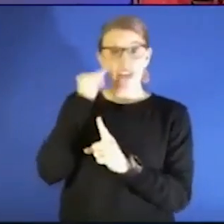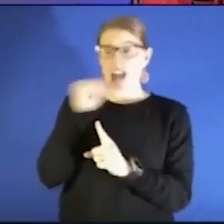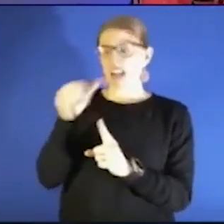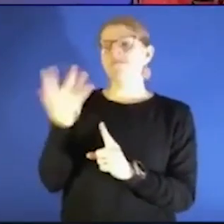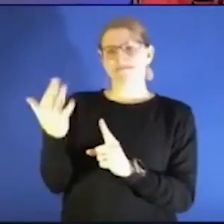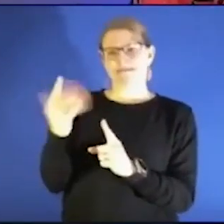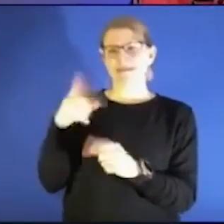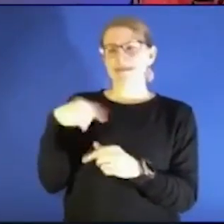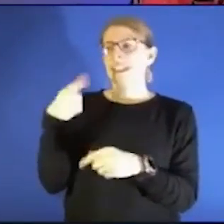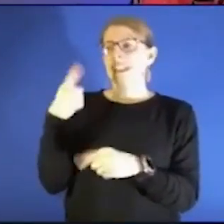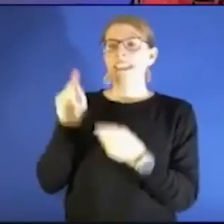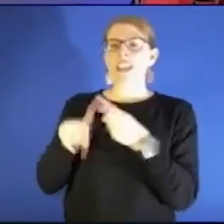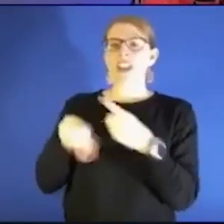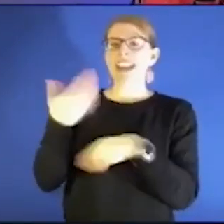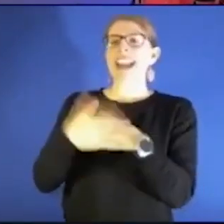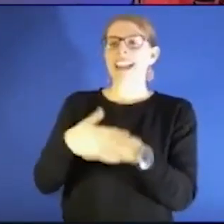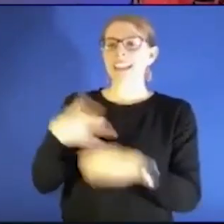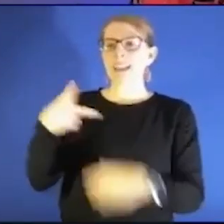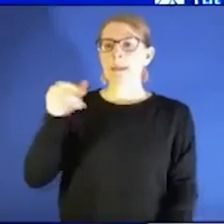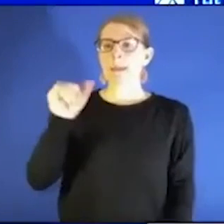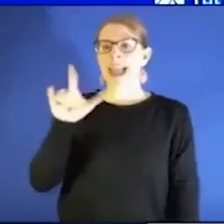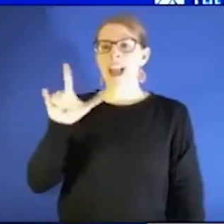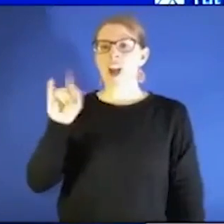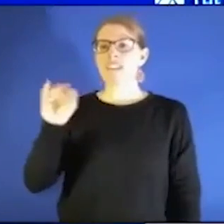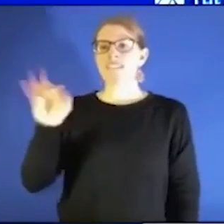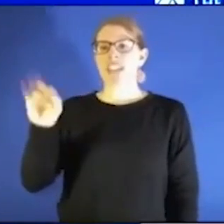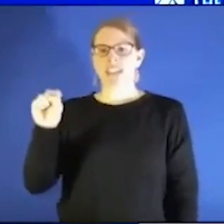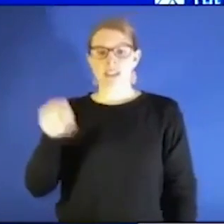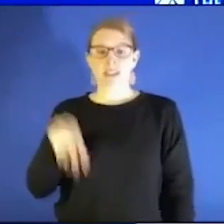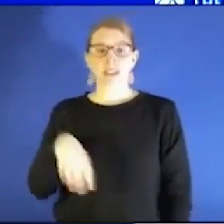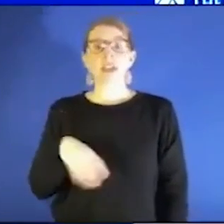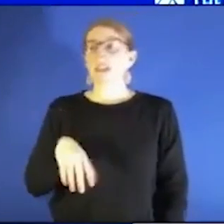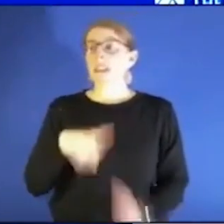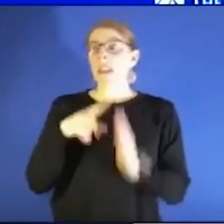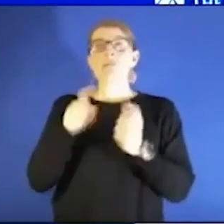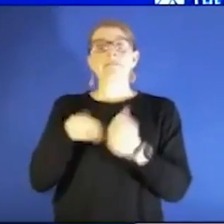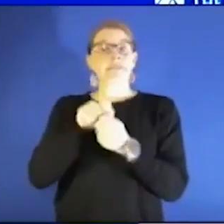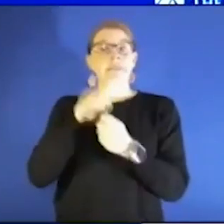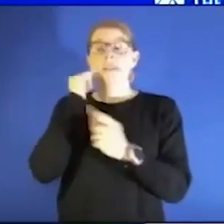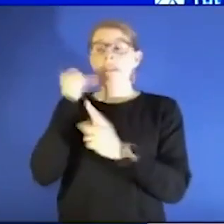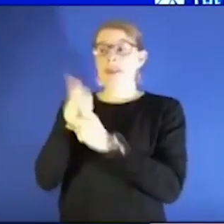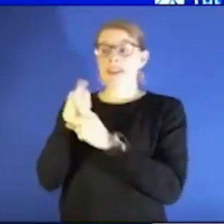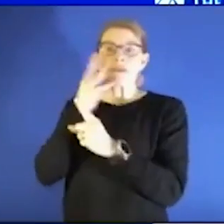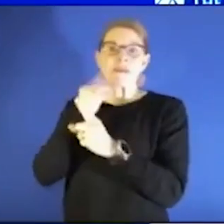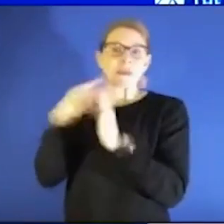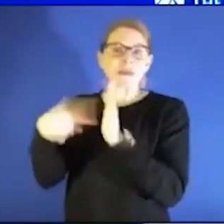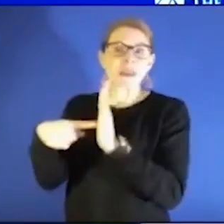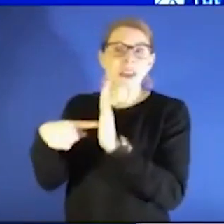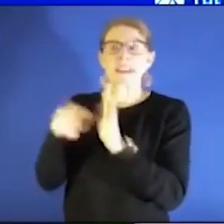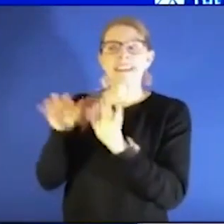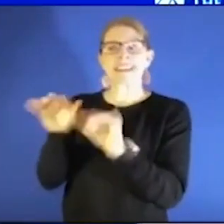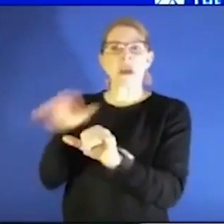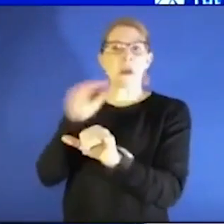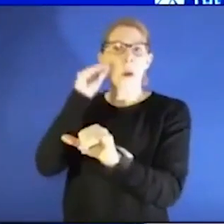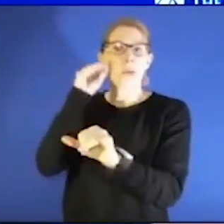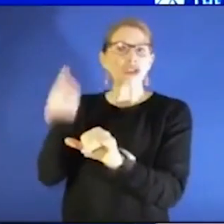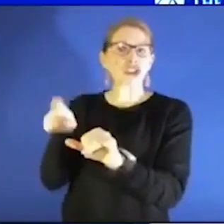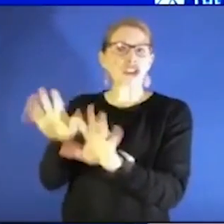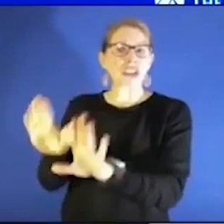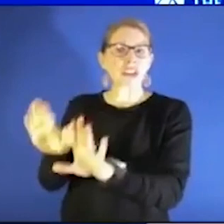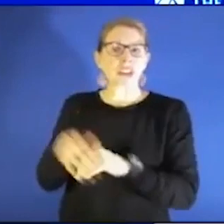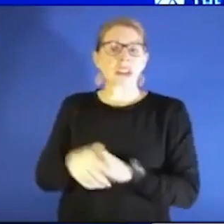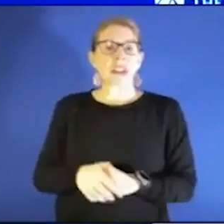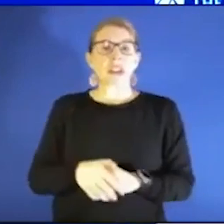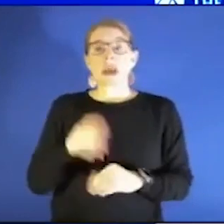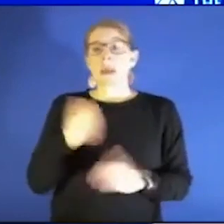playoffs, right? Absolutely. And I think if they're having symptoms, they should probably stay home. It certainly could be another cough or cold. It